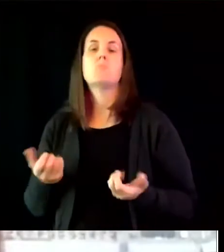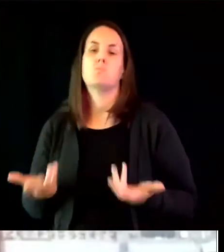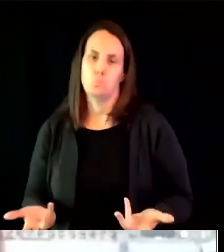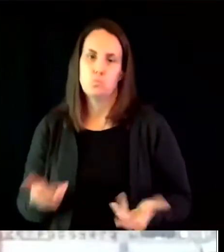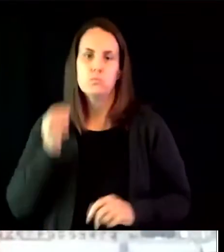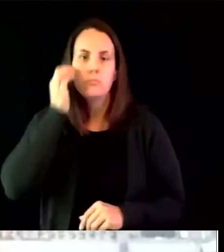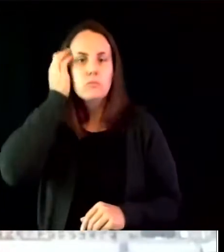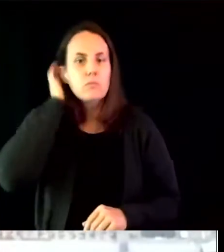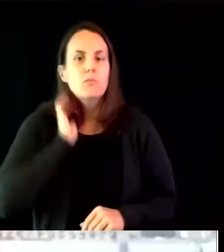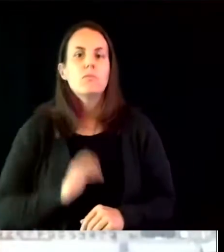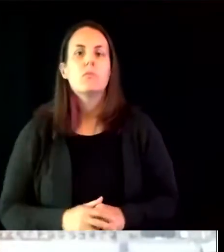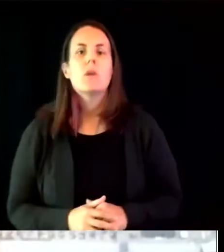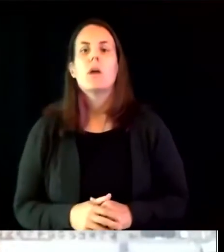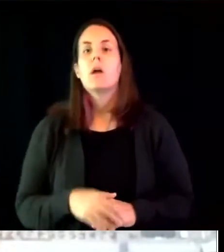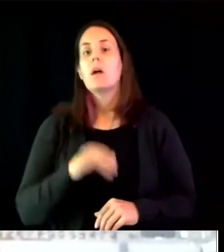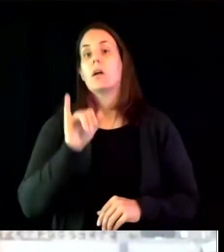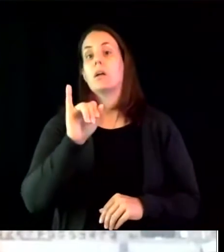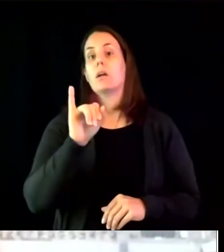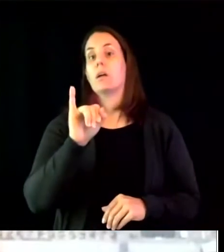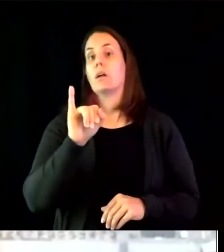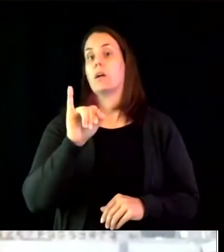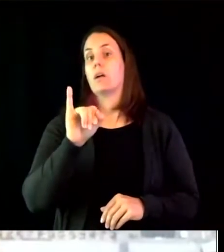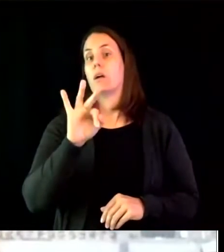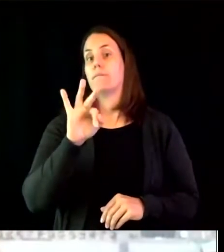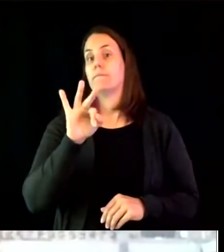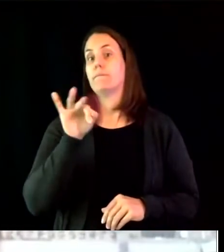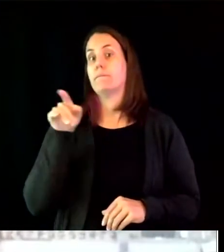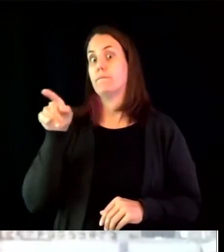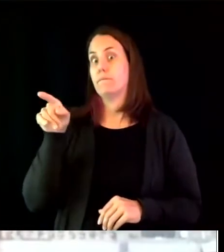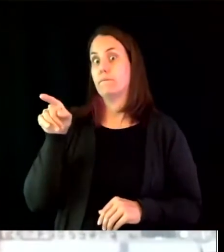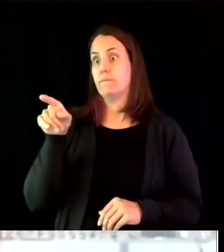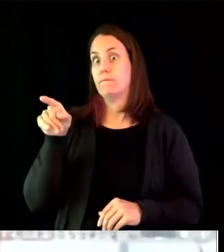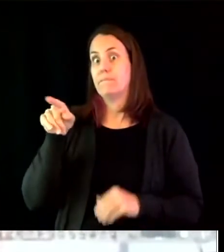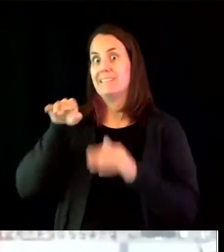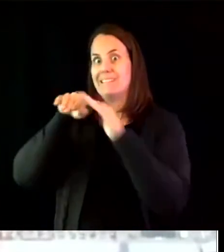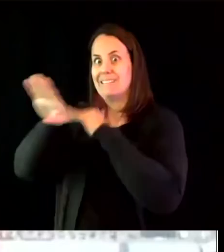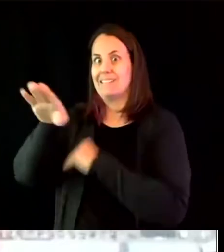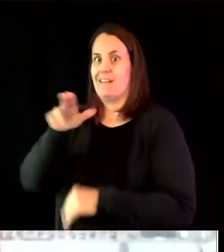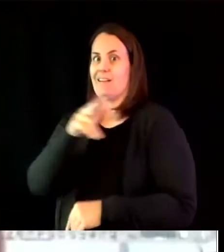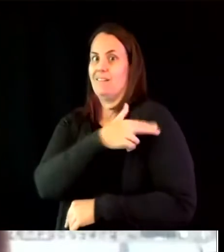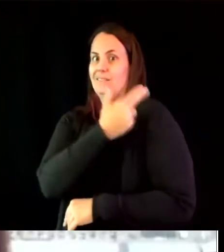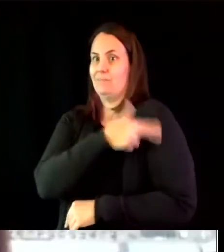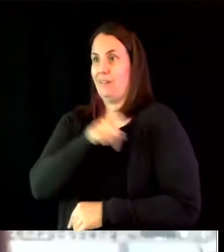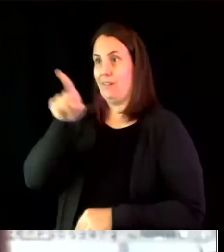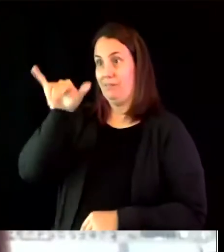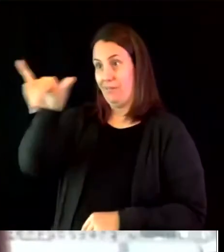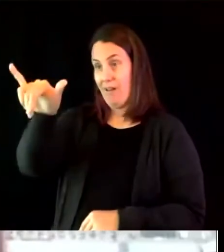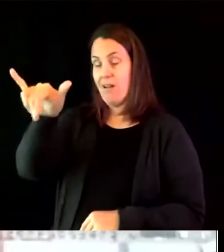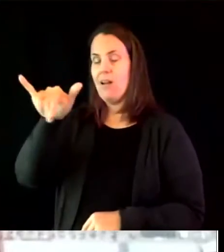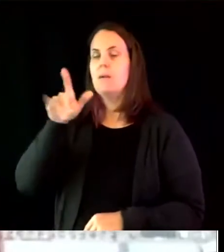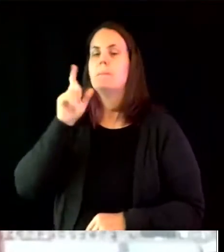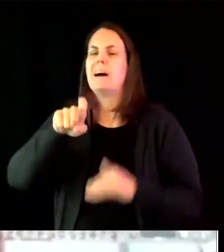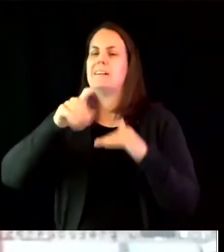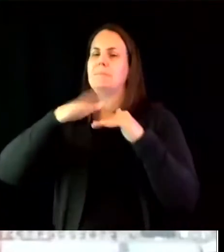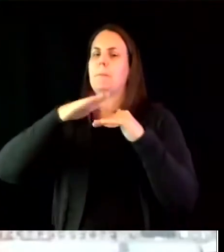hours before we can even think about them coming to see us. So those types of criteria are in place, and